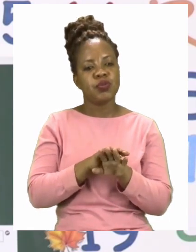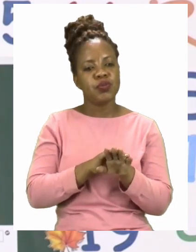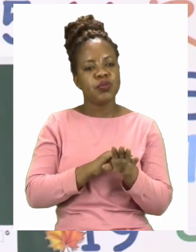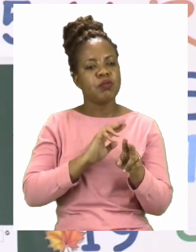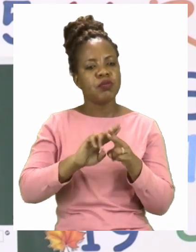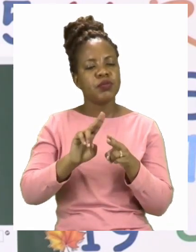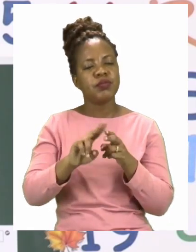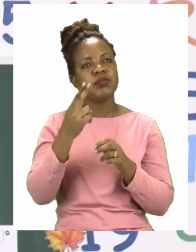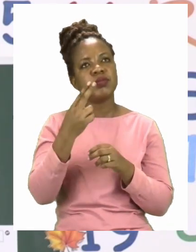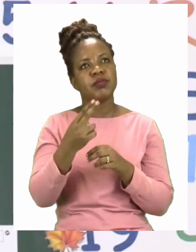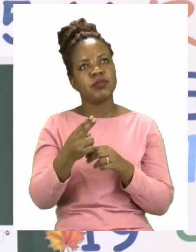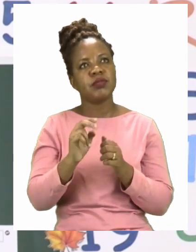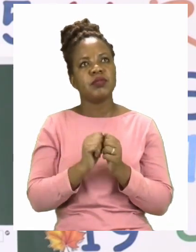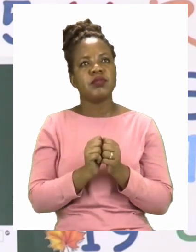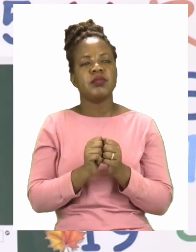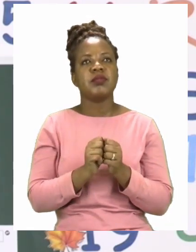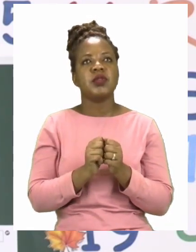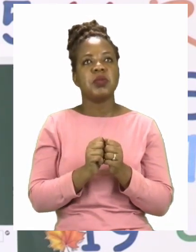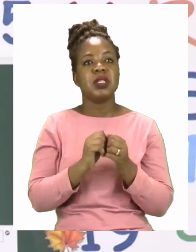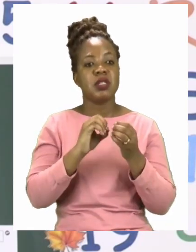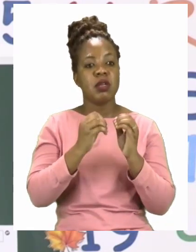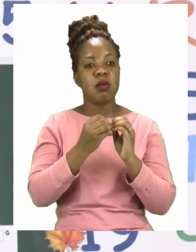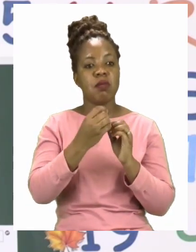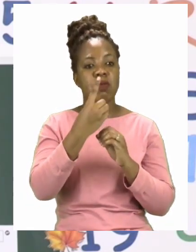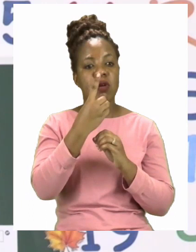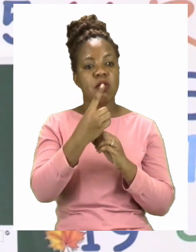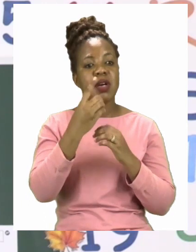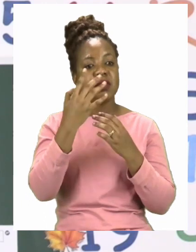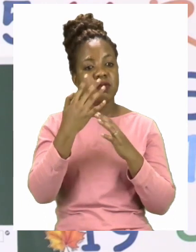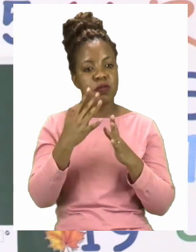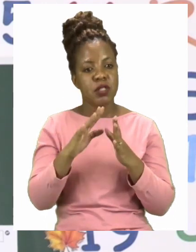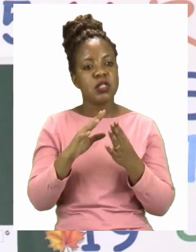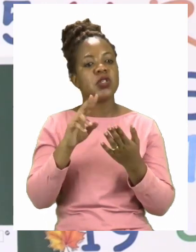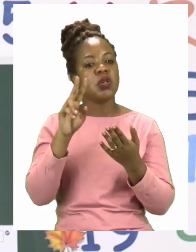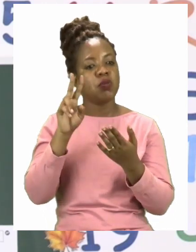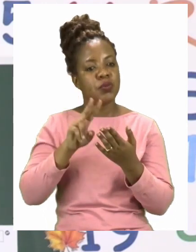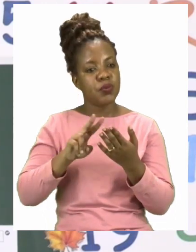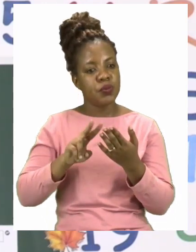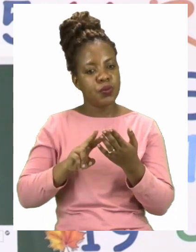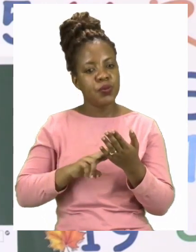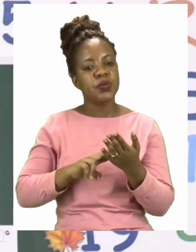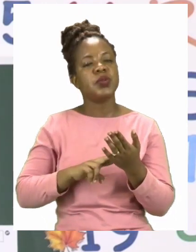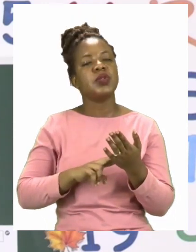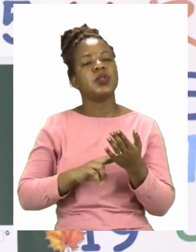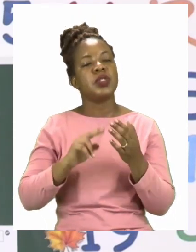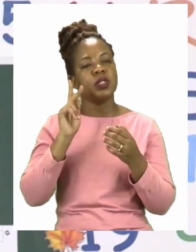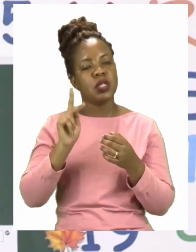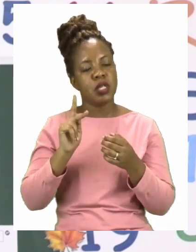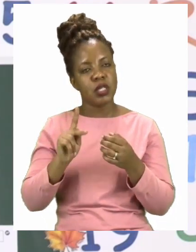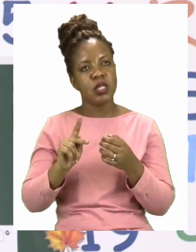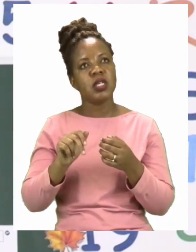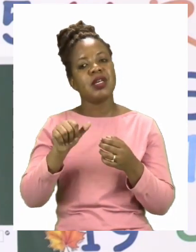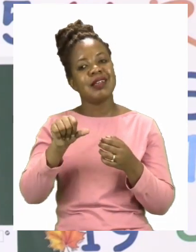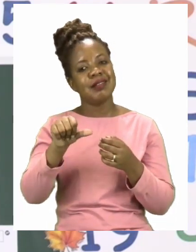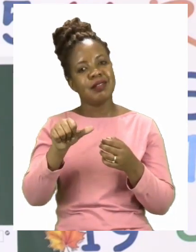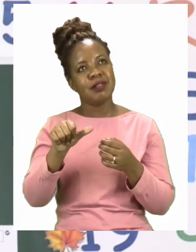this sum, please go back again and read the problem-solving sum. Remember, we are going to be doing more